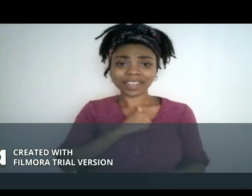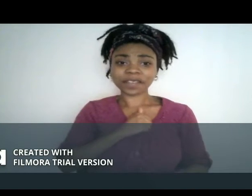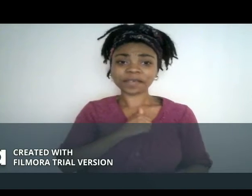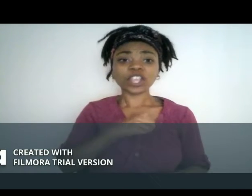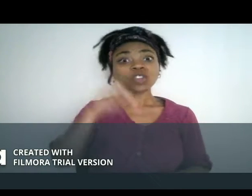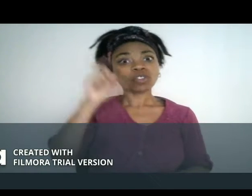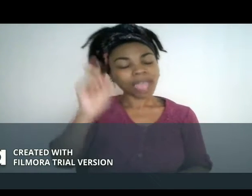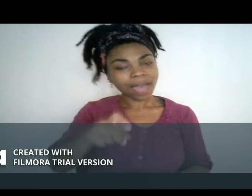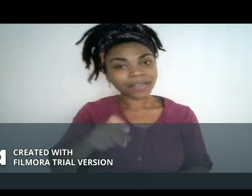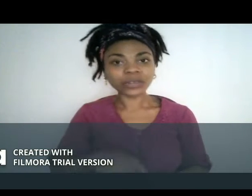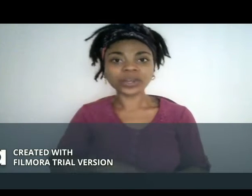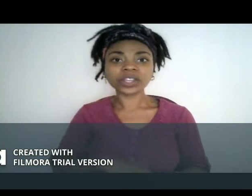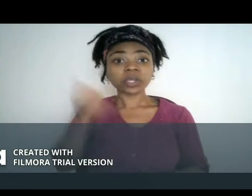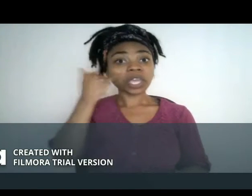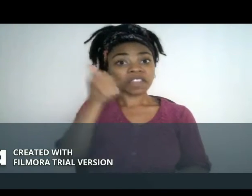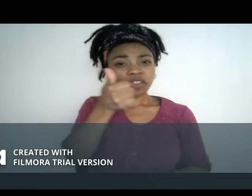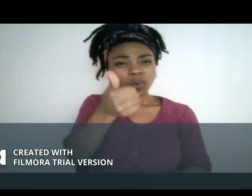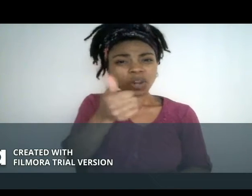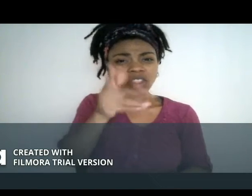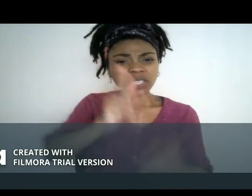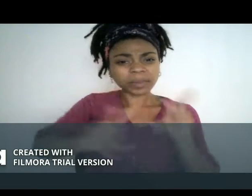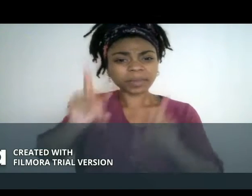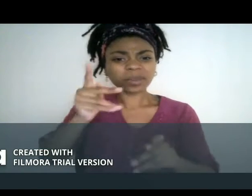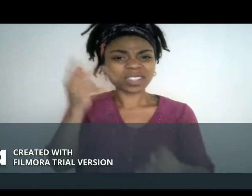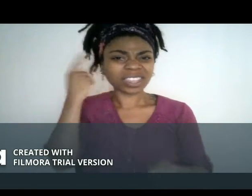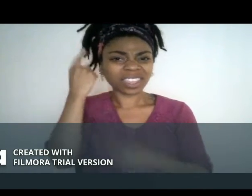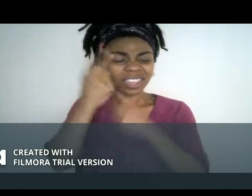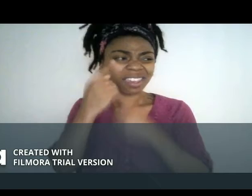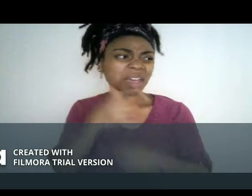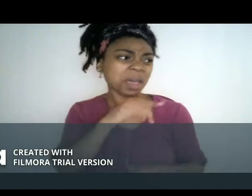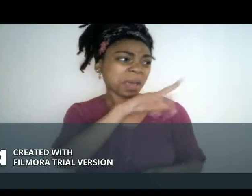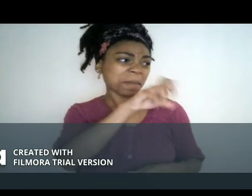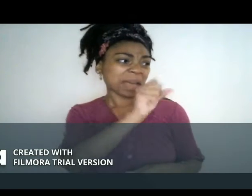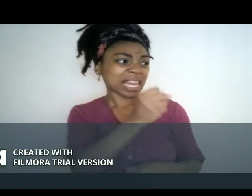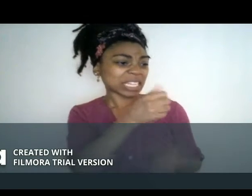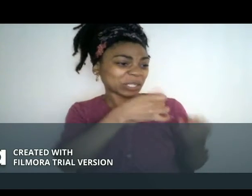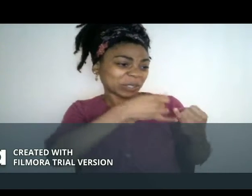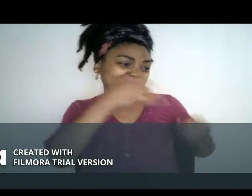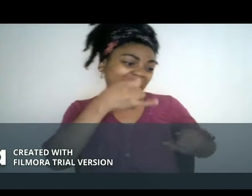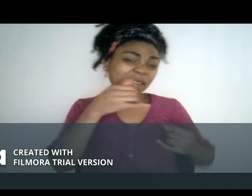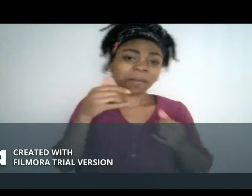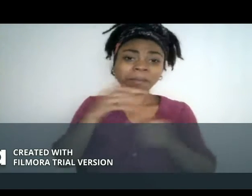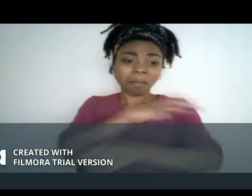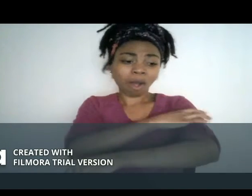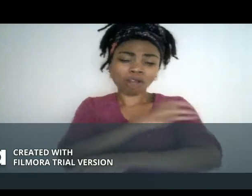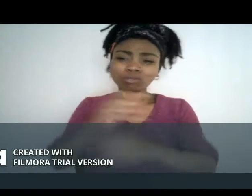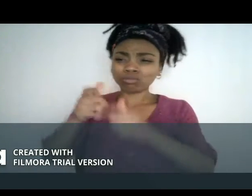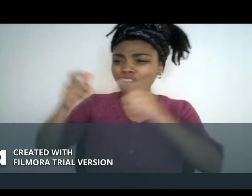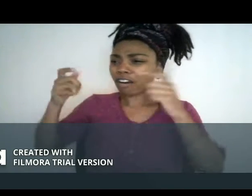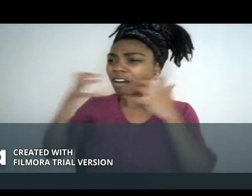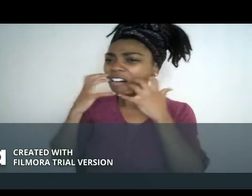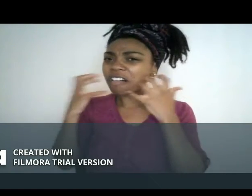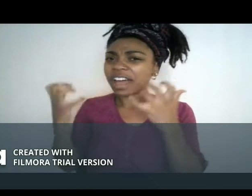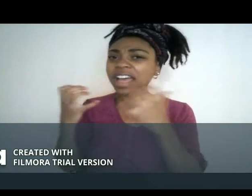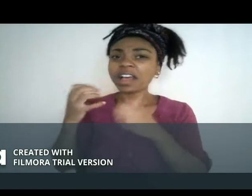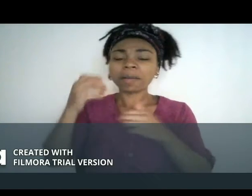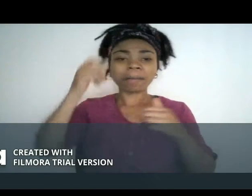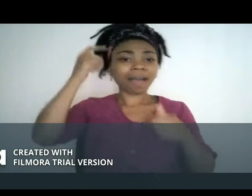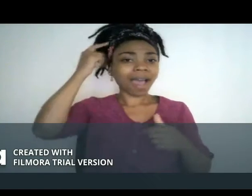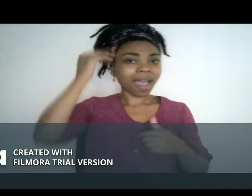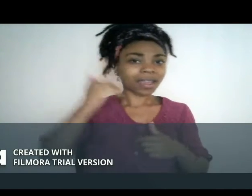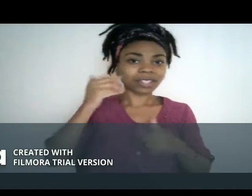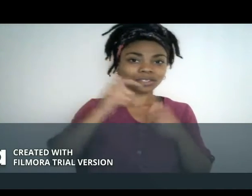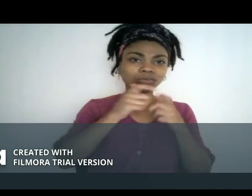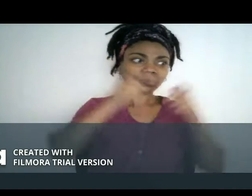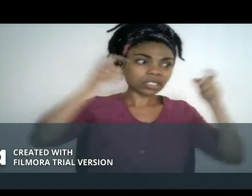that. So if you're one of those people and you're thinking like, oh, my legs are too skinny, my arms are too fat, or my head is too small, or my